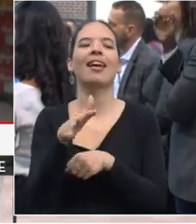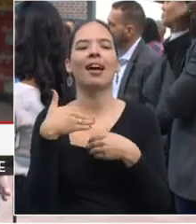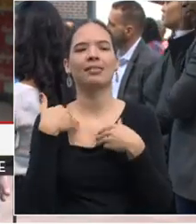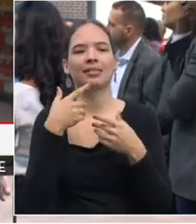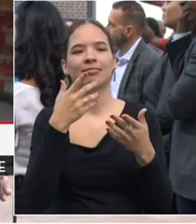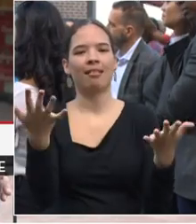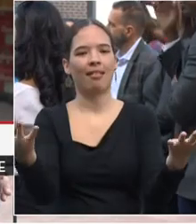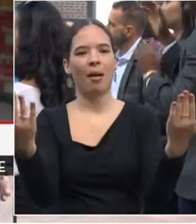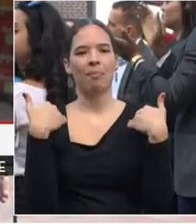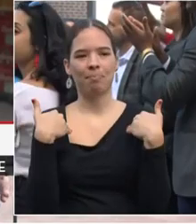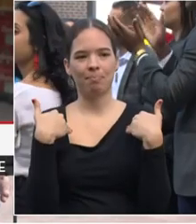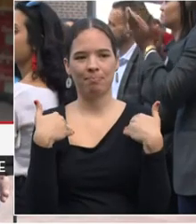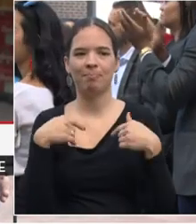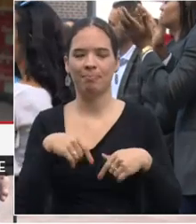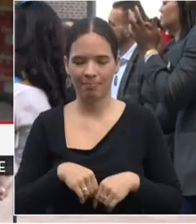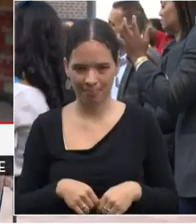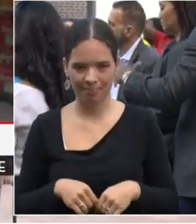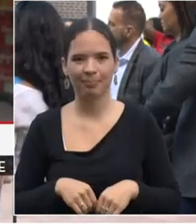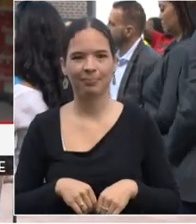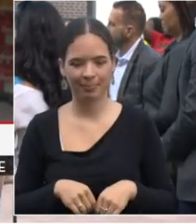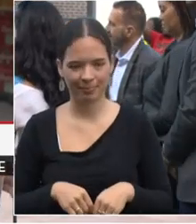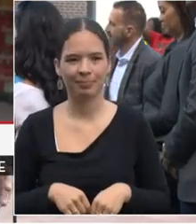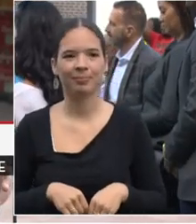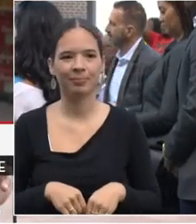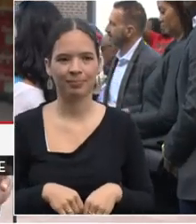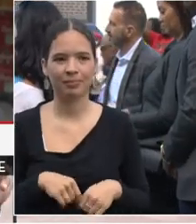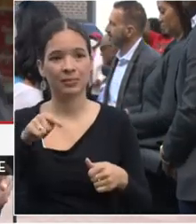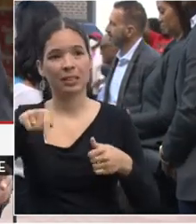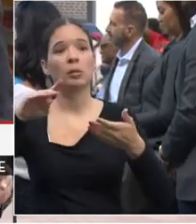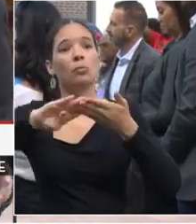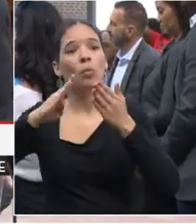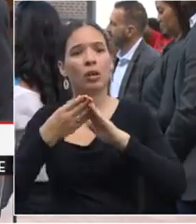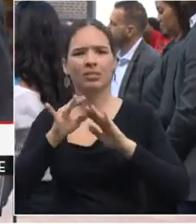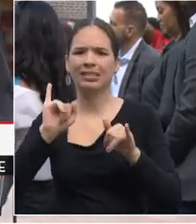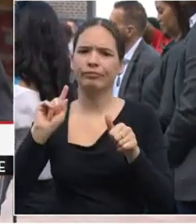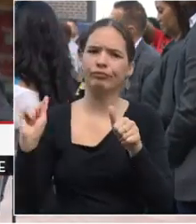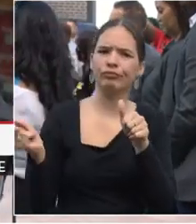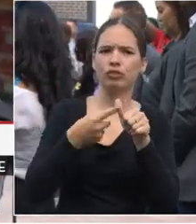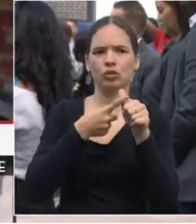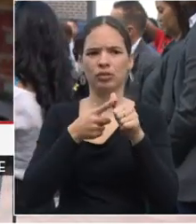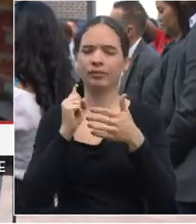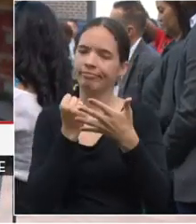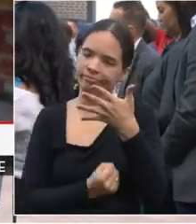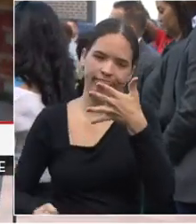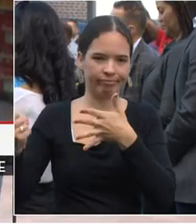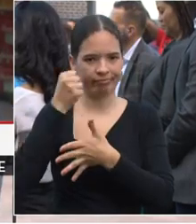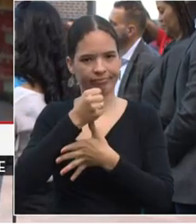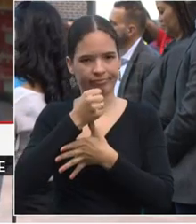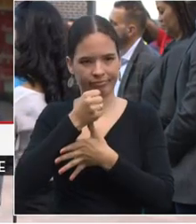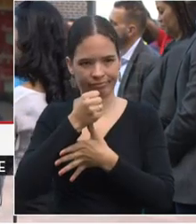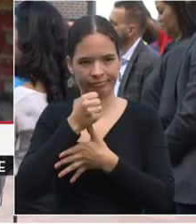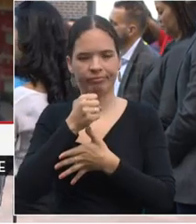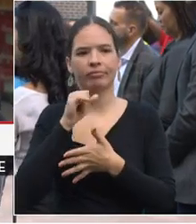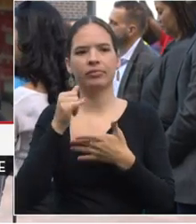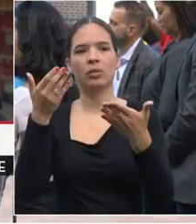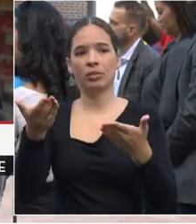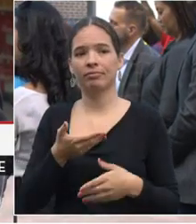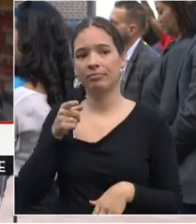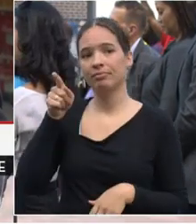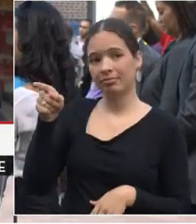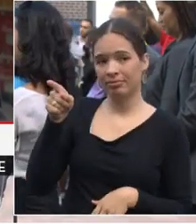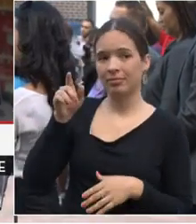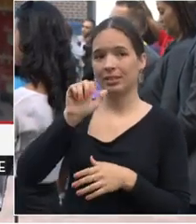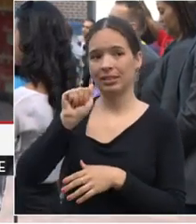beyond. So with that, the community has always been first and foremost. So I want to bring up the ANC chair for 7B,